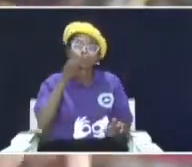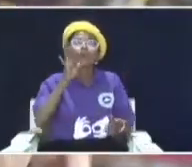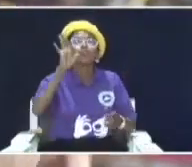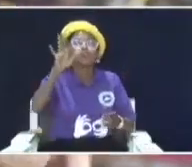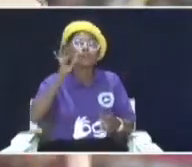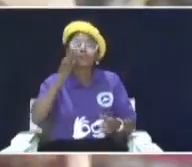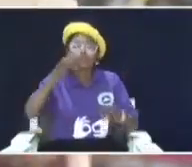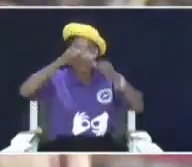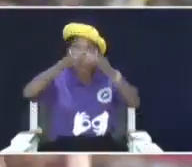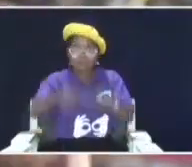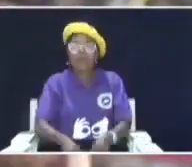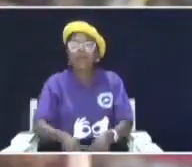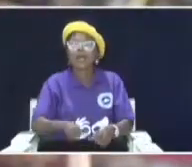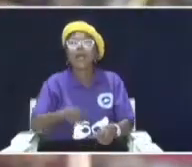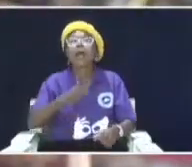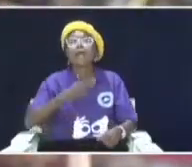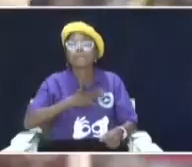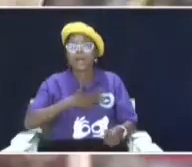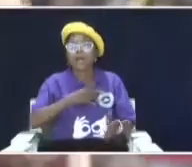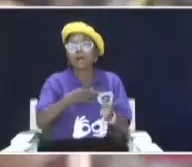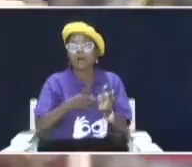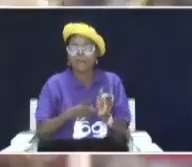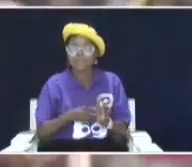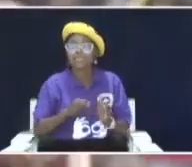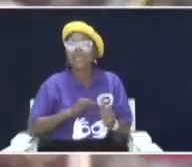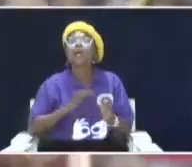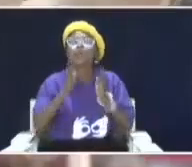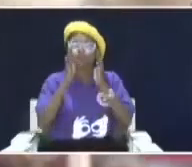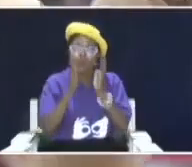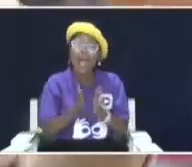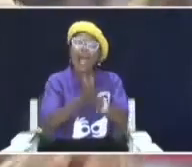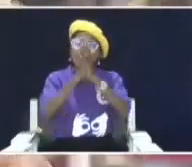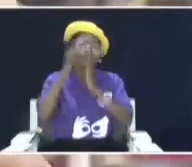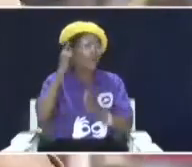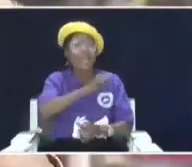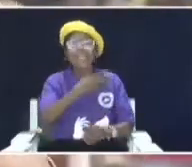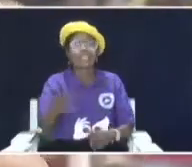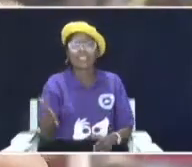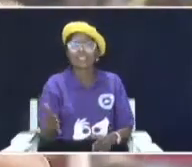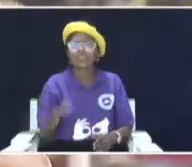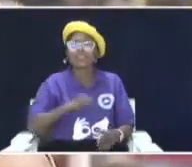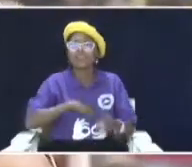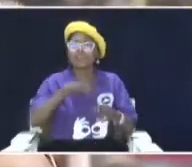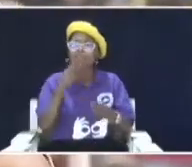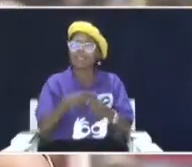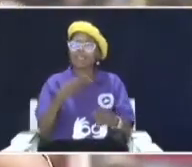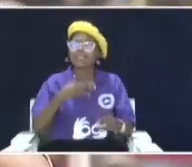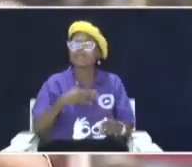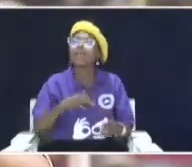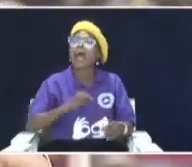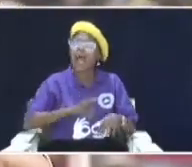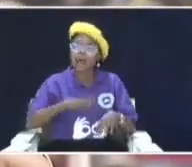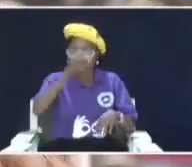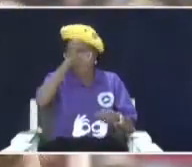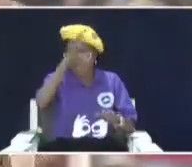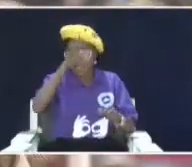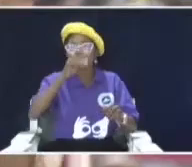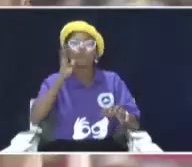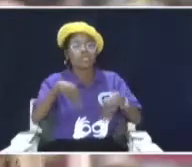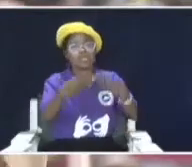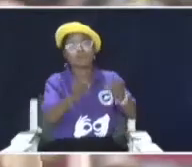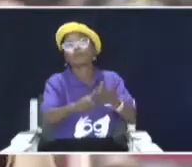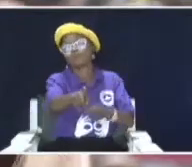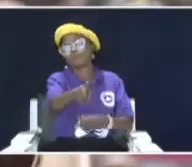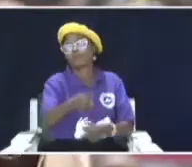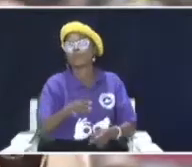will remain. Then my own part, you pray, you ask for anything in my name, the Father will give it to you. And so you